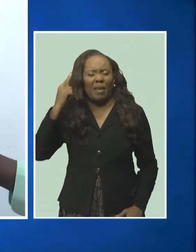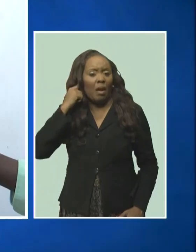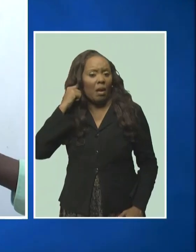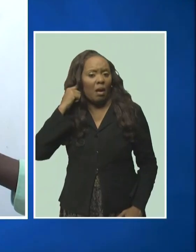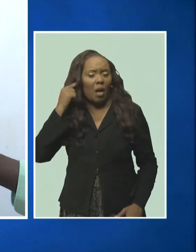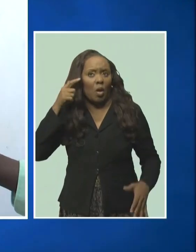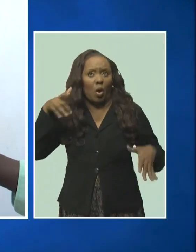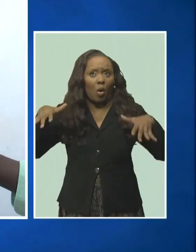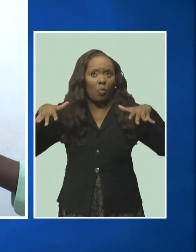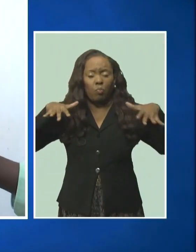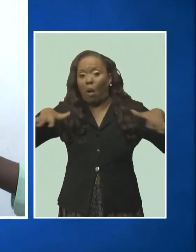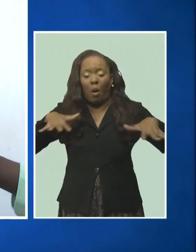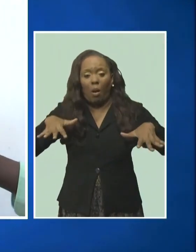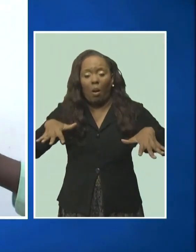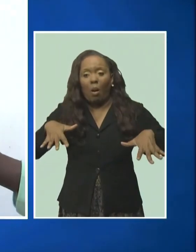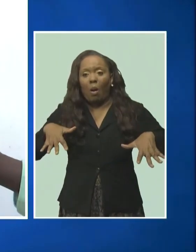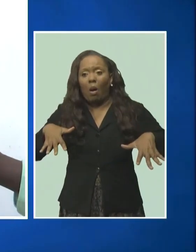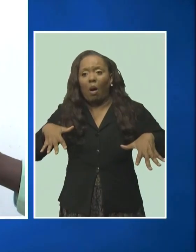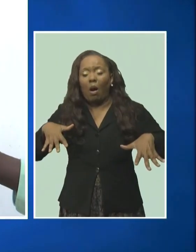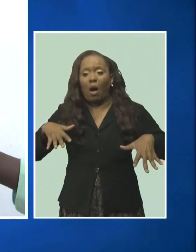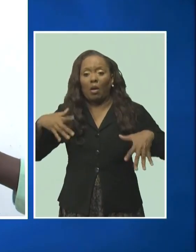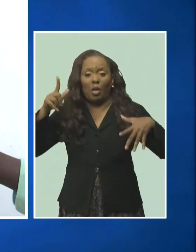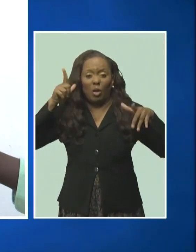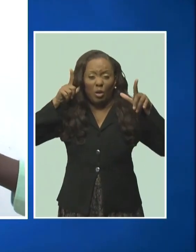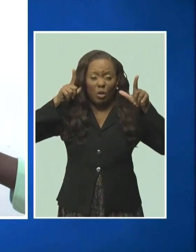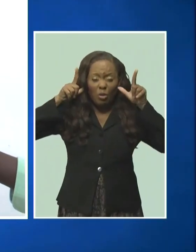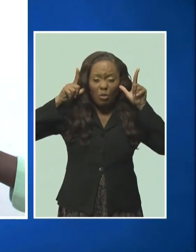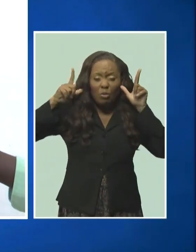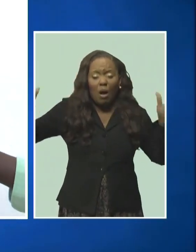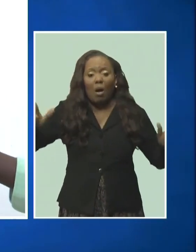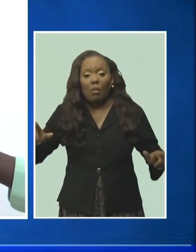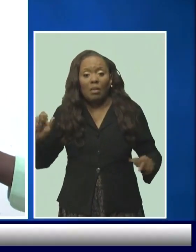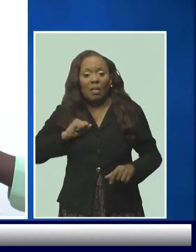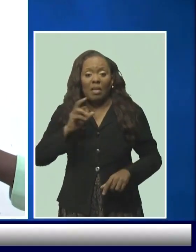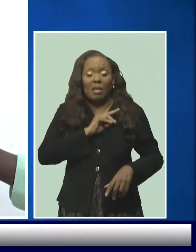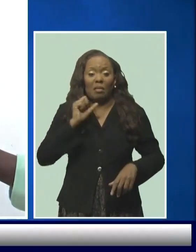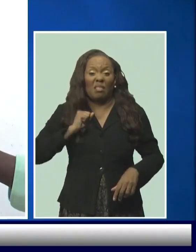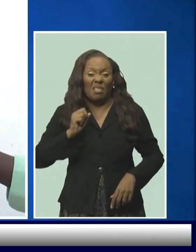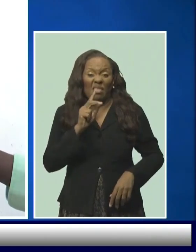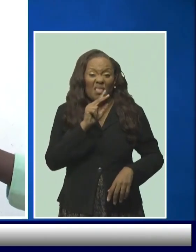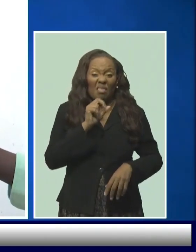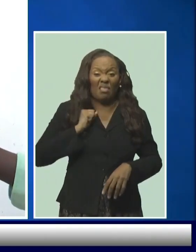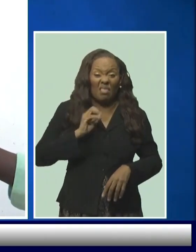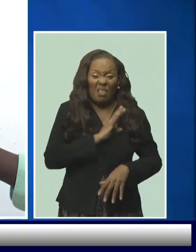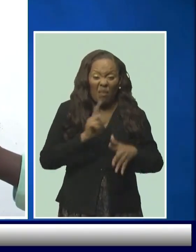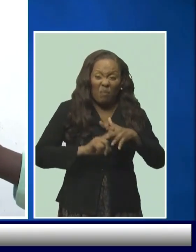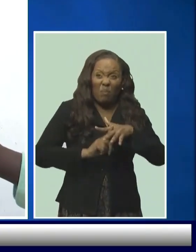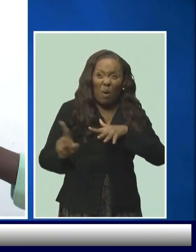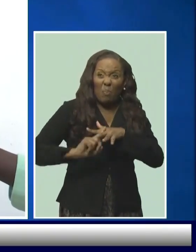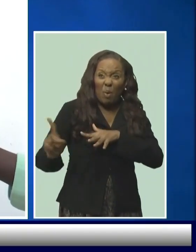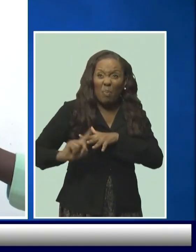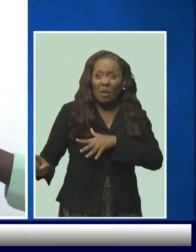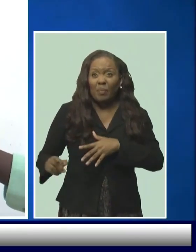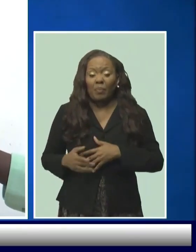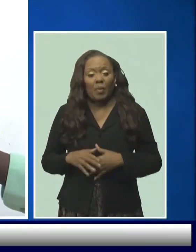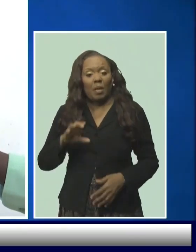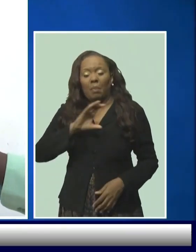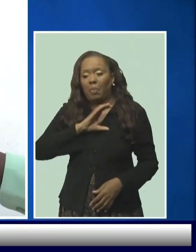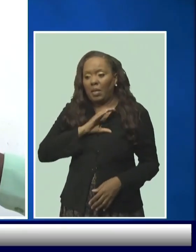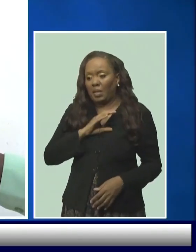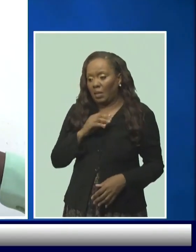An explosion and electrical fire forced the closure of Hills Supermarket on Roebuck Street today. General